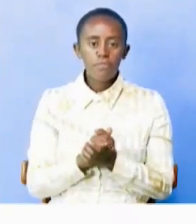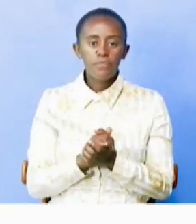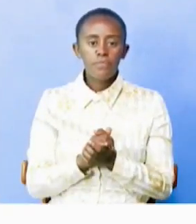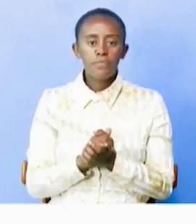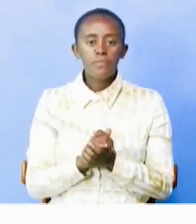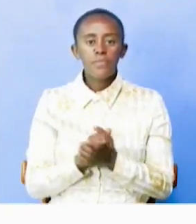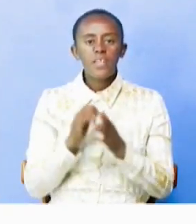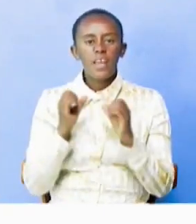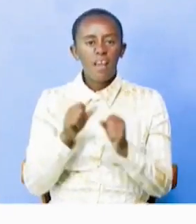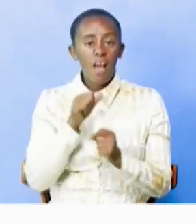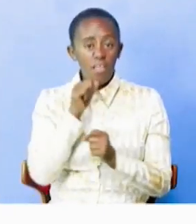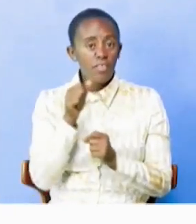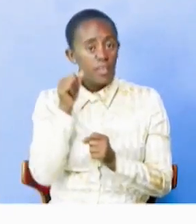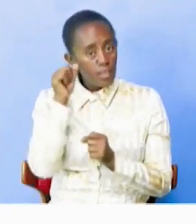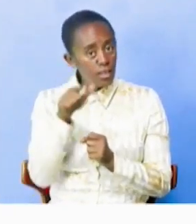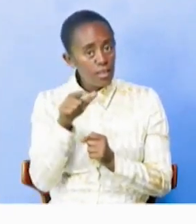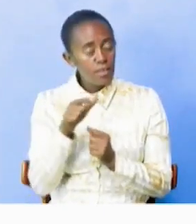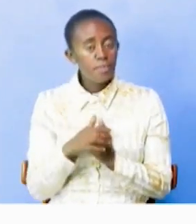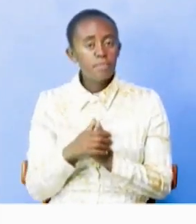he?